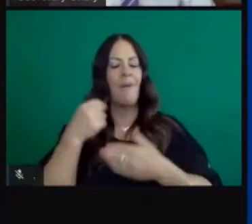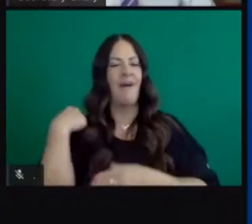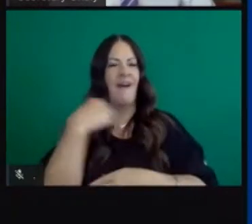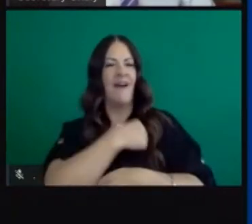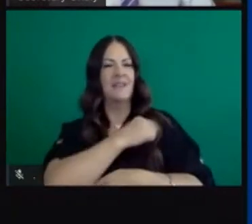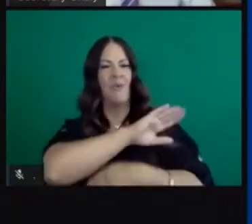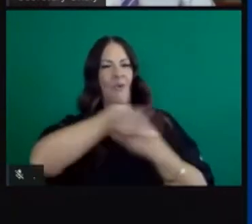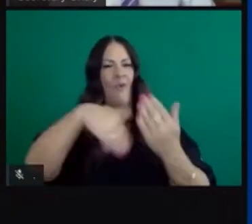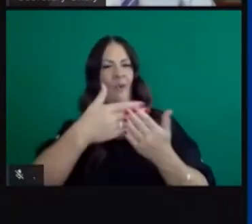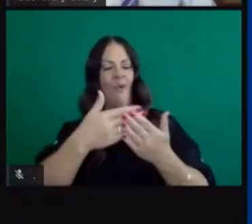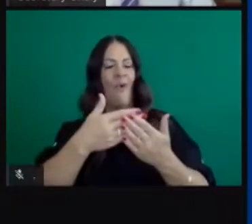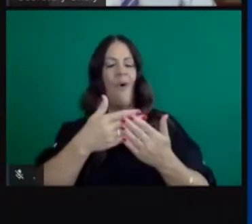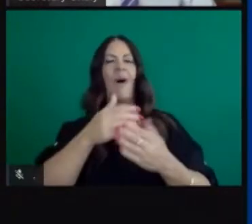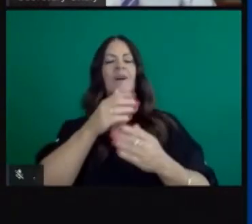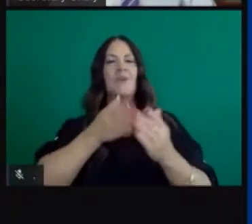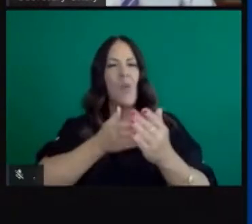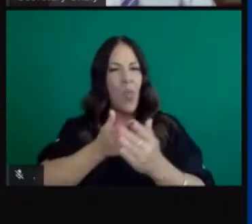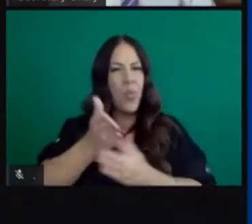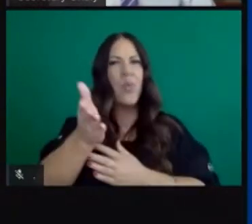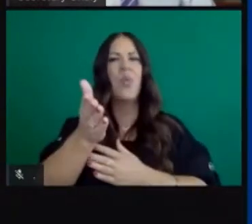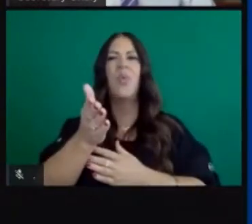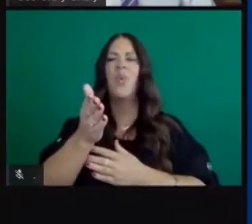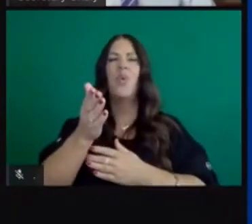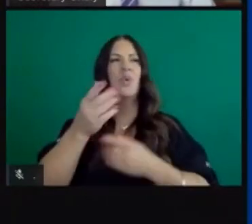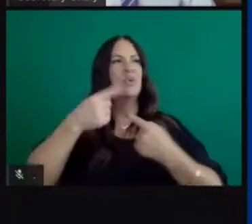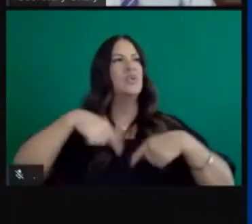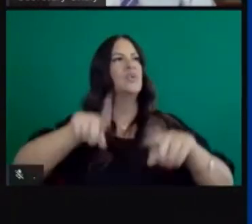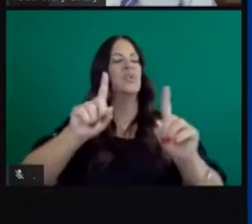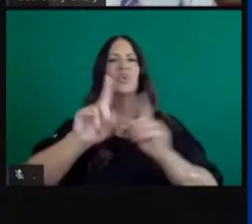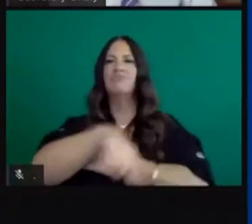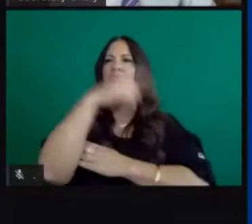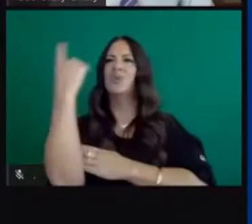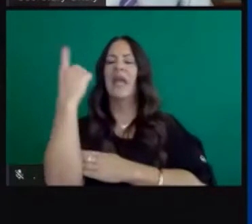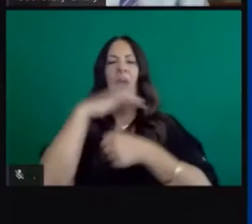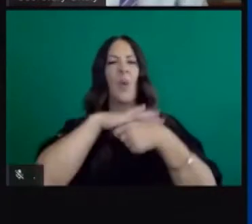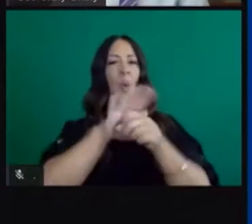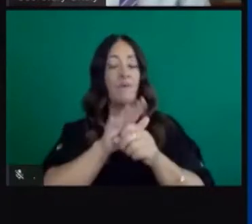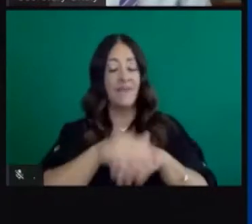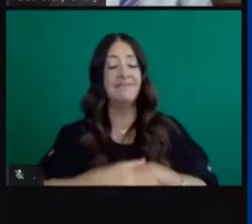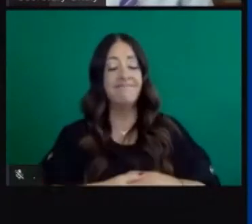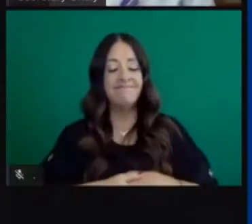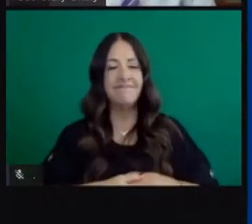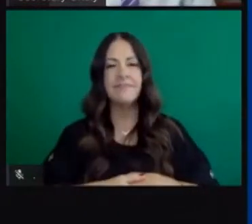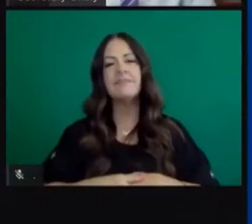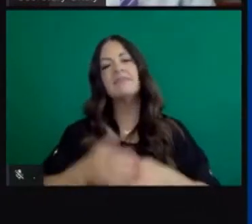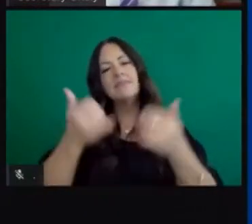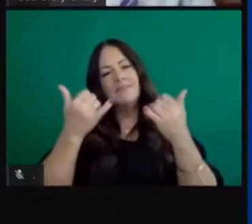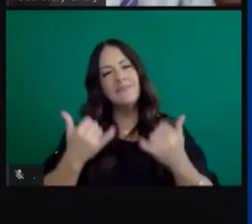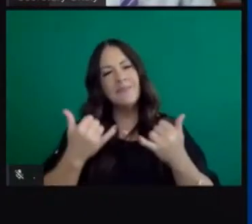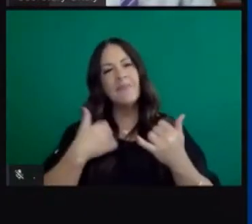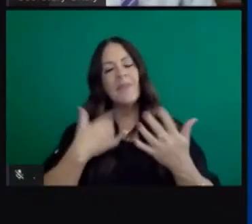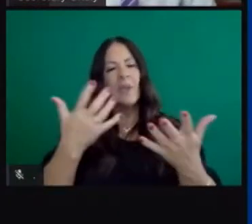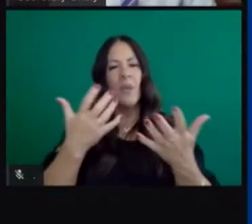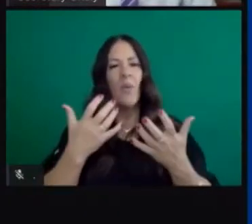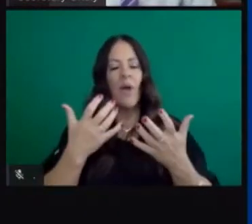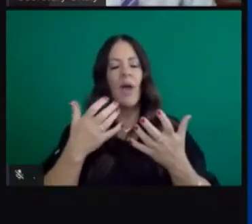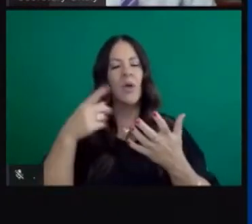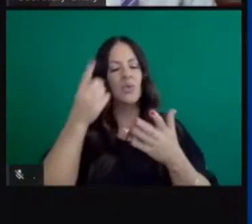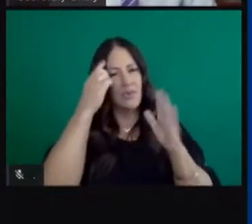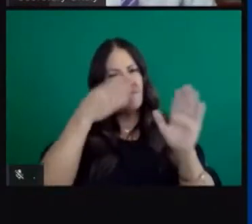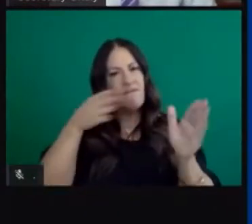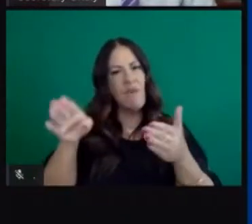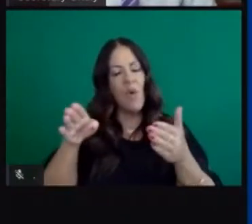how to navigate through this difficult period. I now want to turn our attention to where we are with